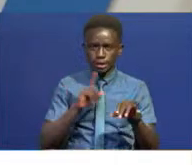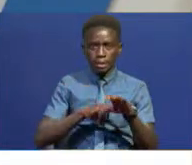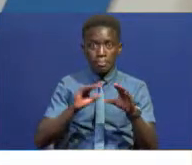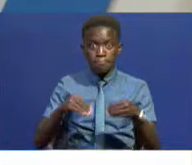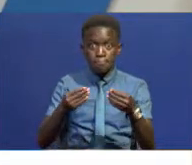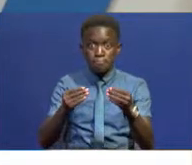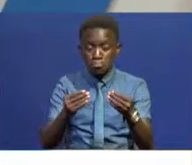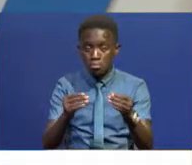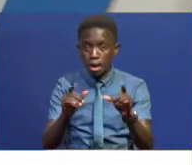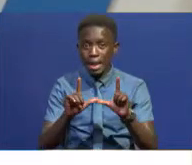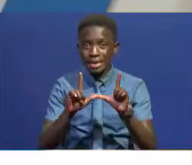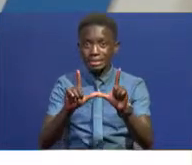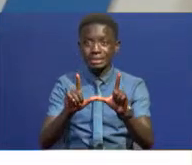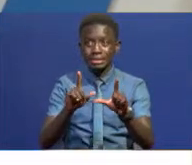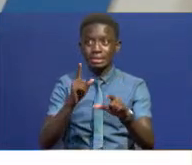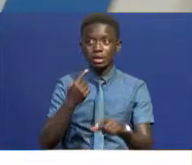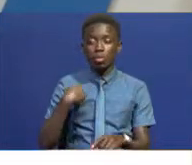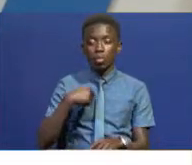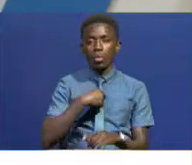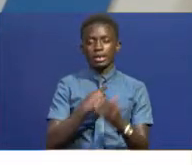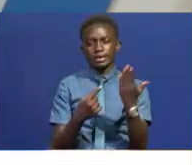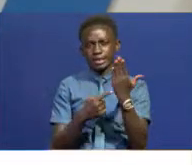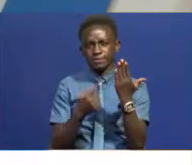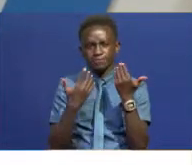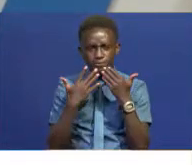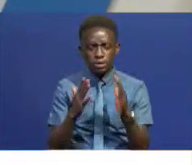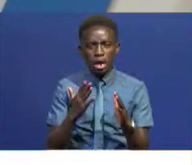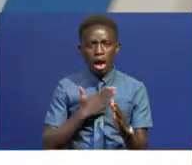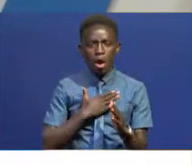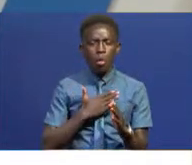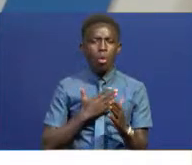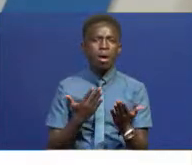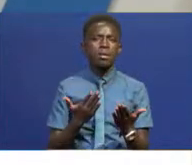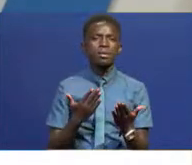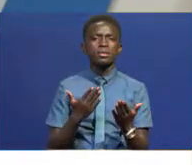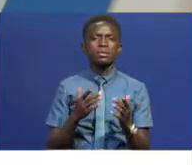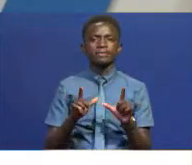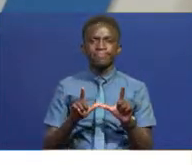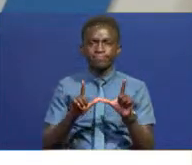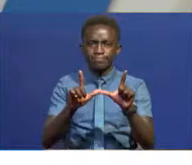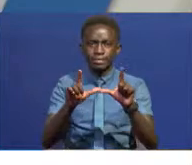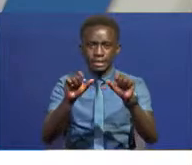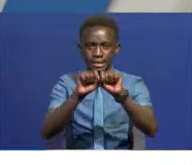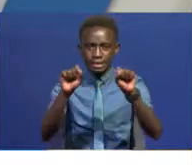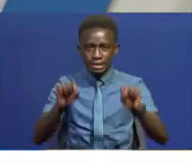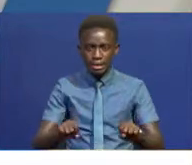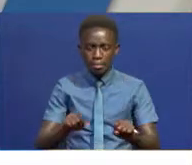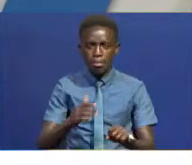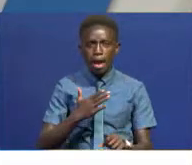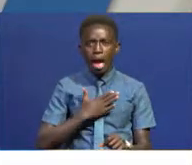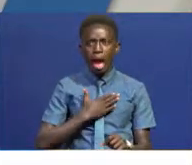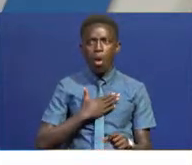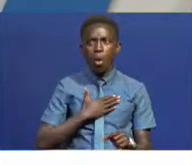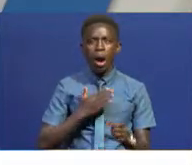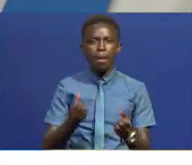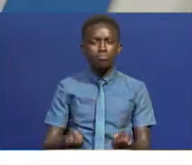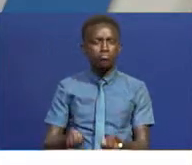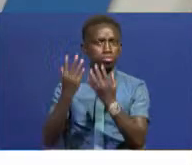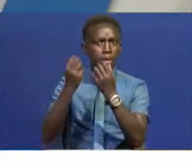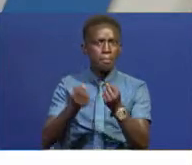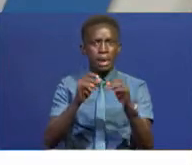have digitized our royalty collection system, we have digitized our explosive system, and we have